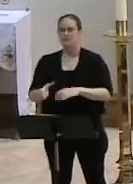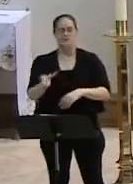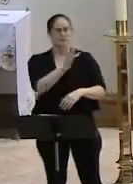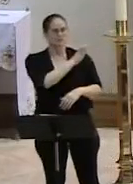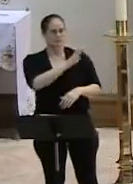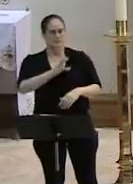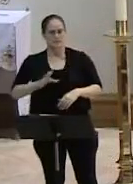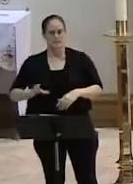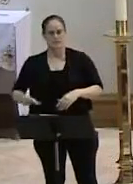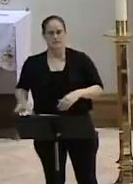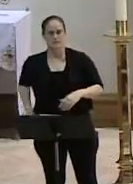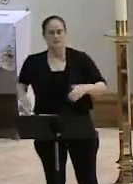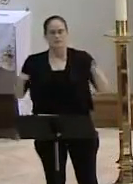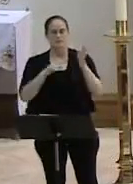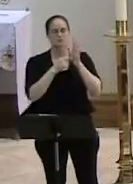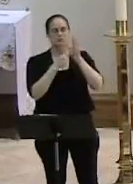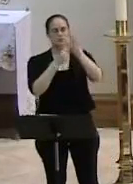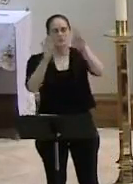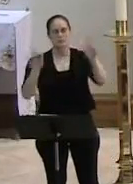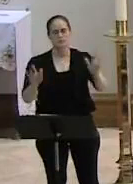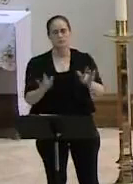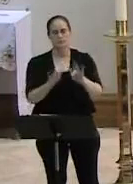eleison, Christe